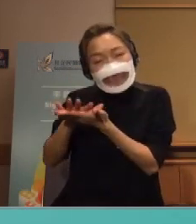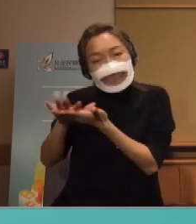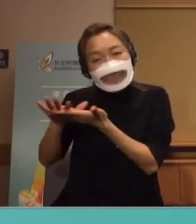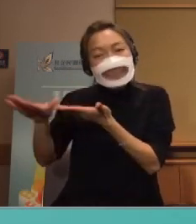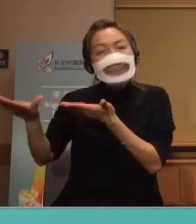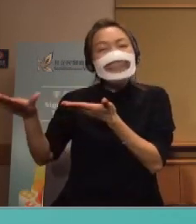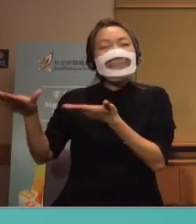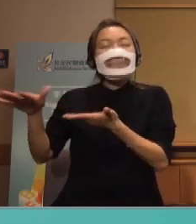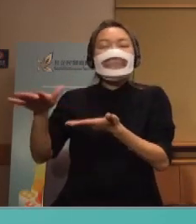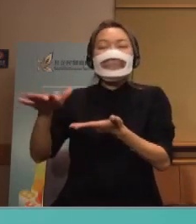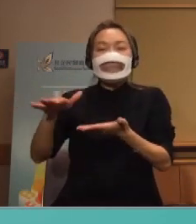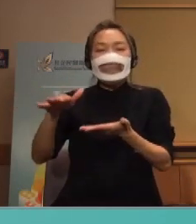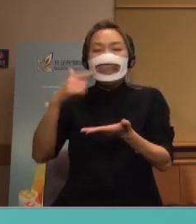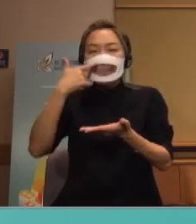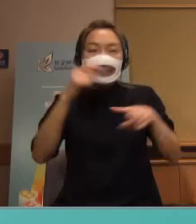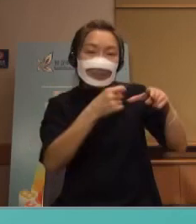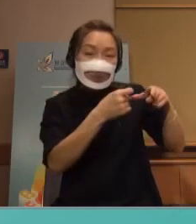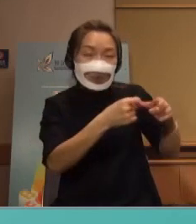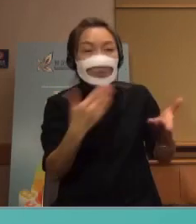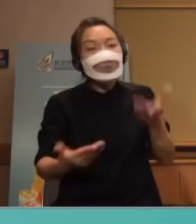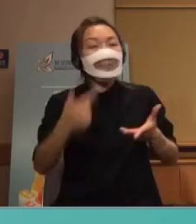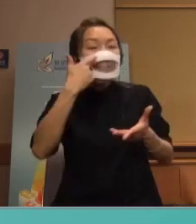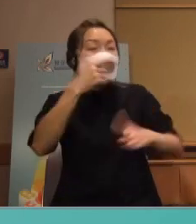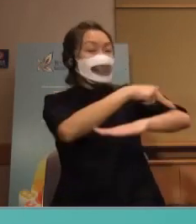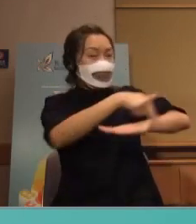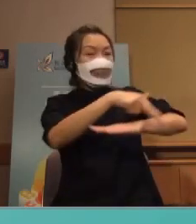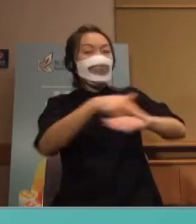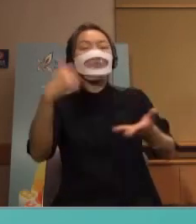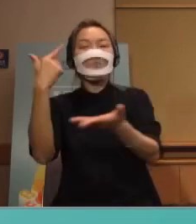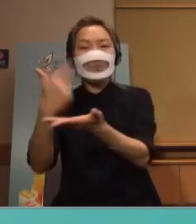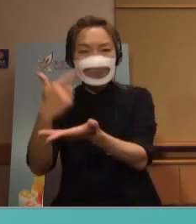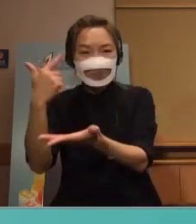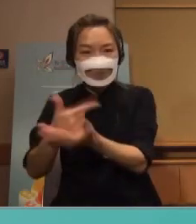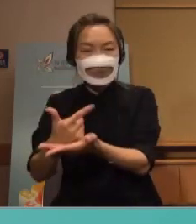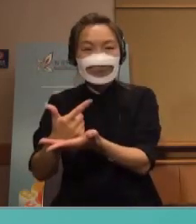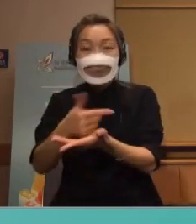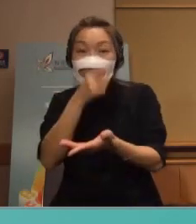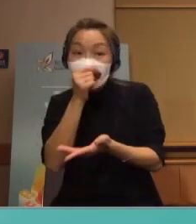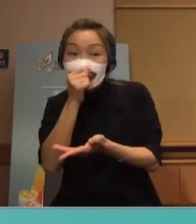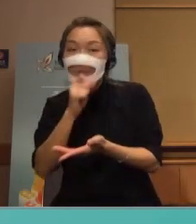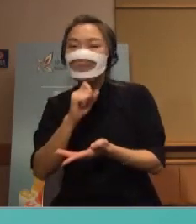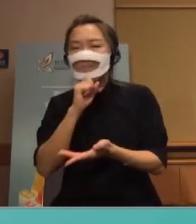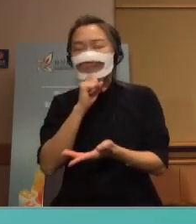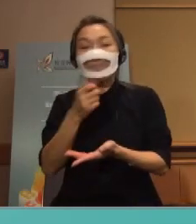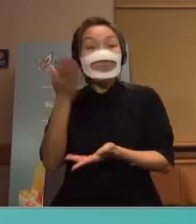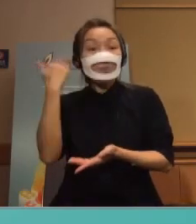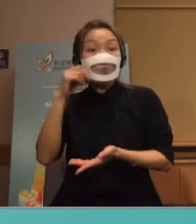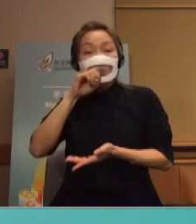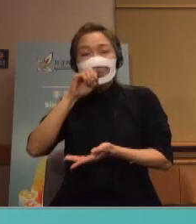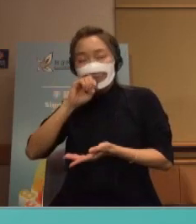excited. So UI UX is a huge part of it. And we were also saying earlier with a couple of presentations before